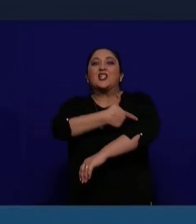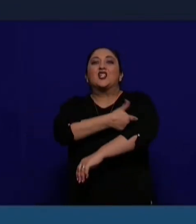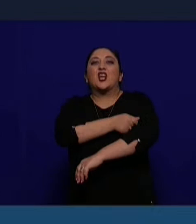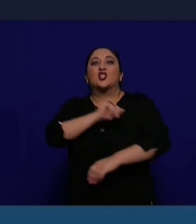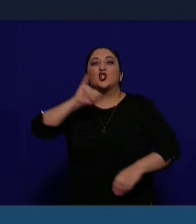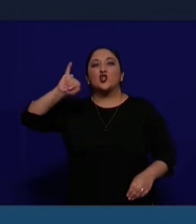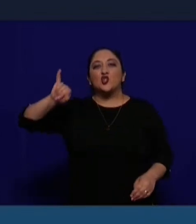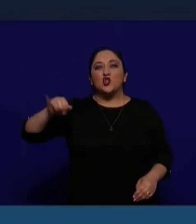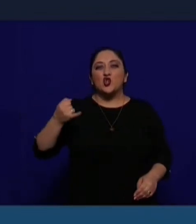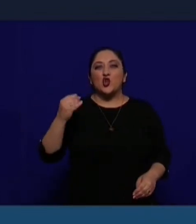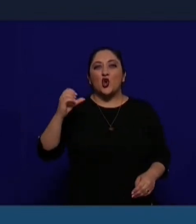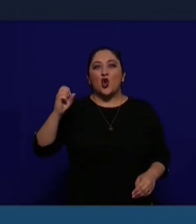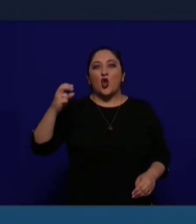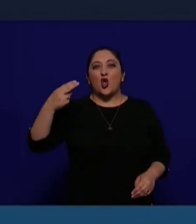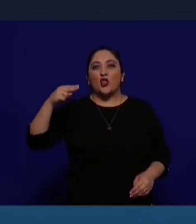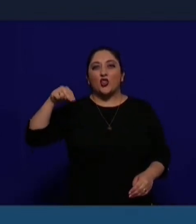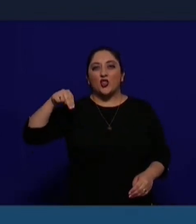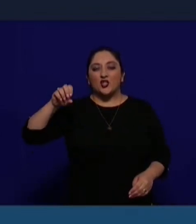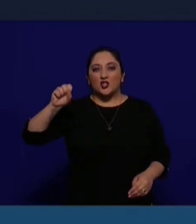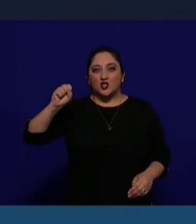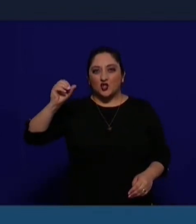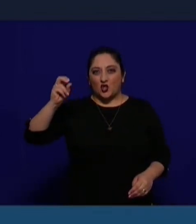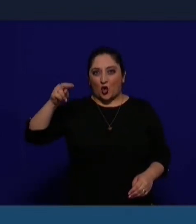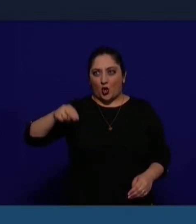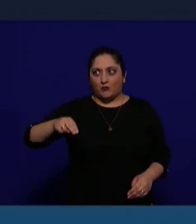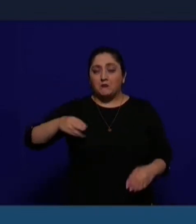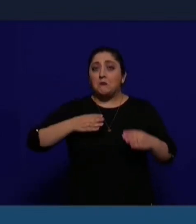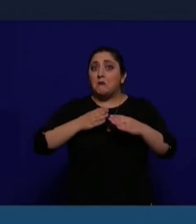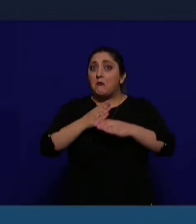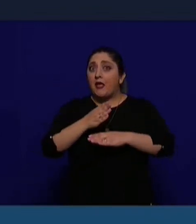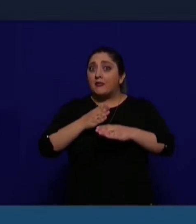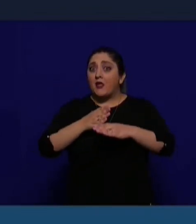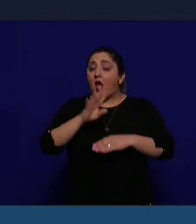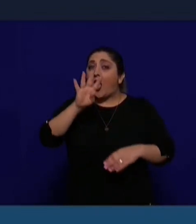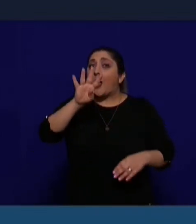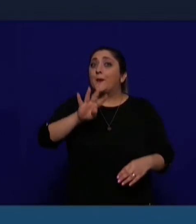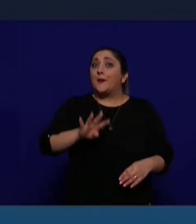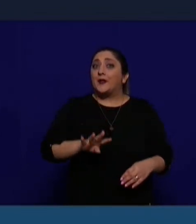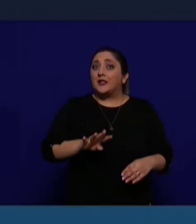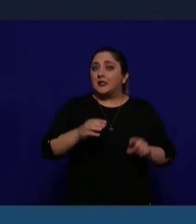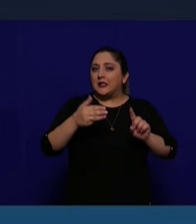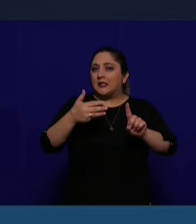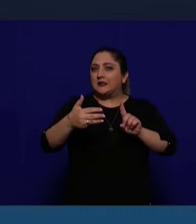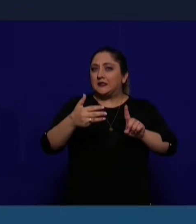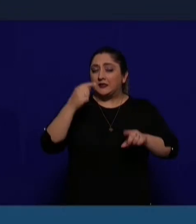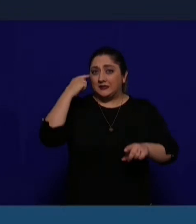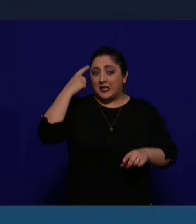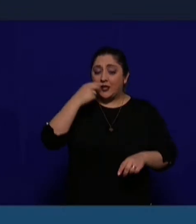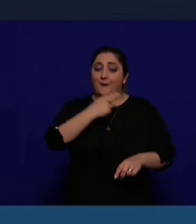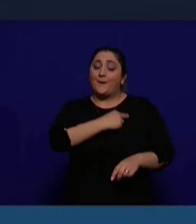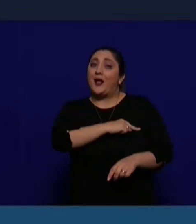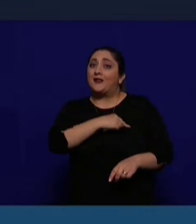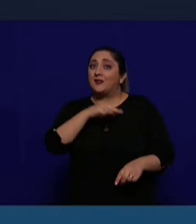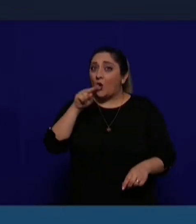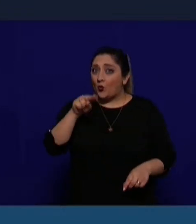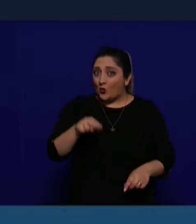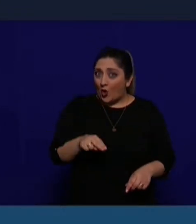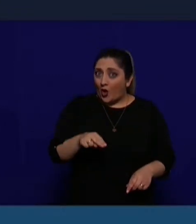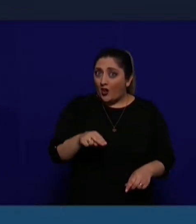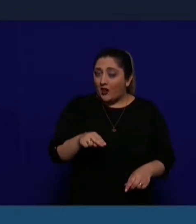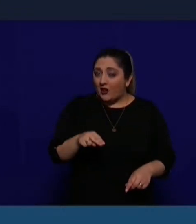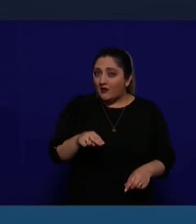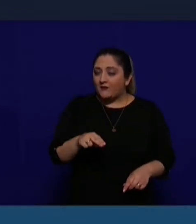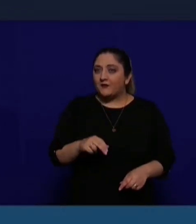around April 19th. Can we expect a similar date of arrival in Malta? My other question is about the